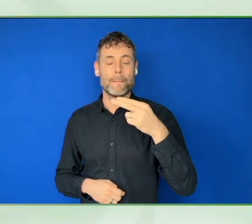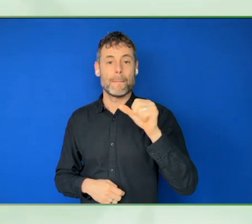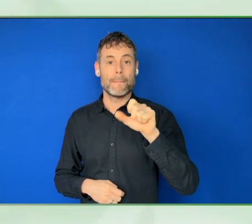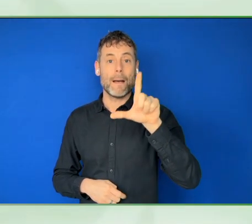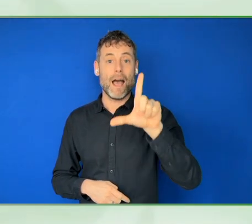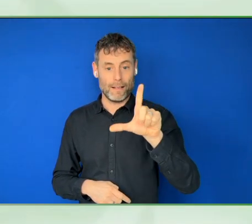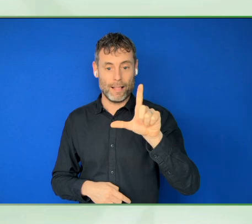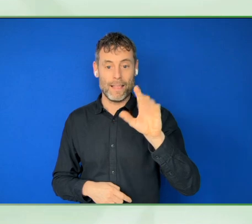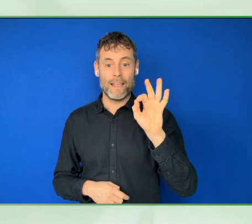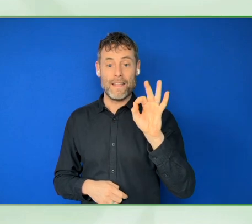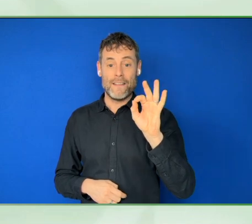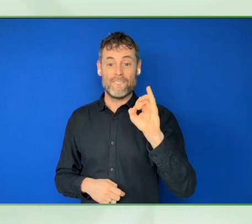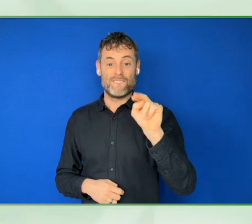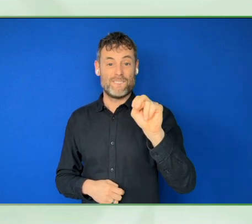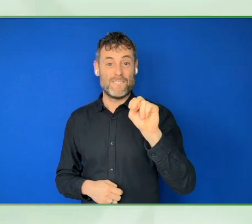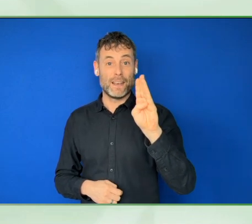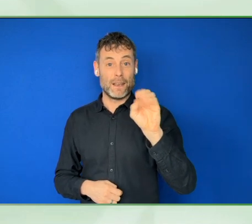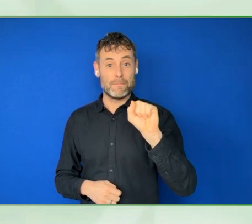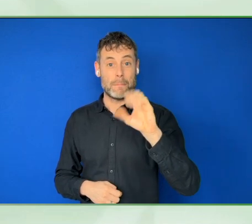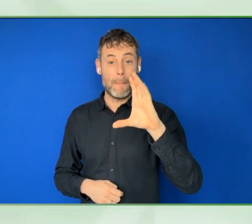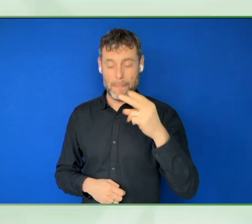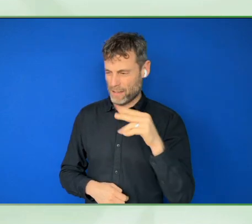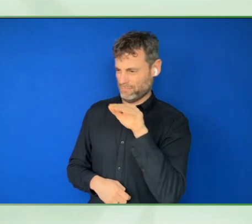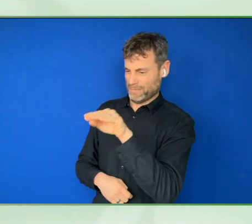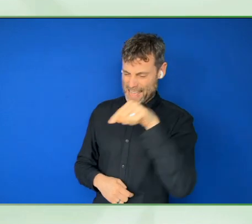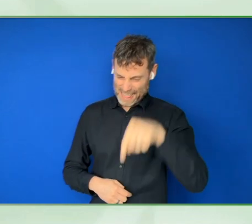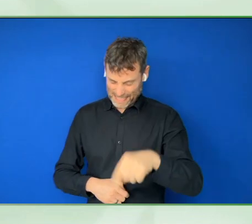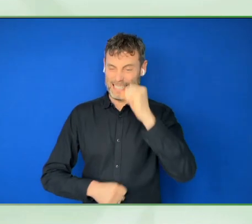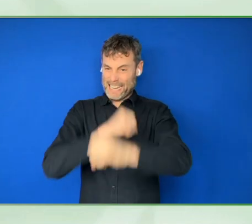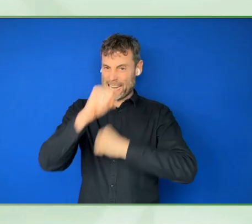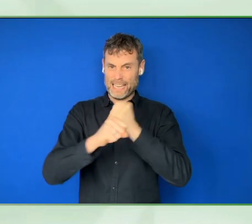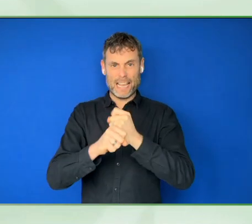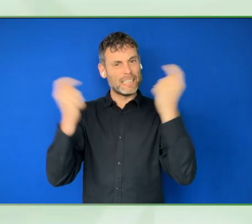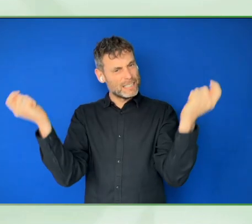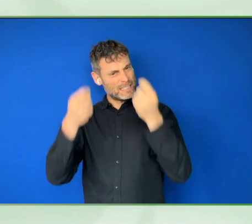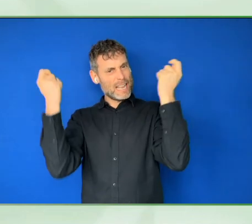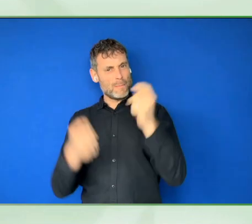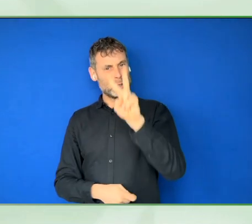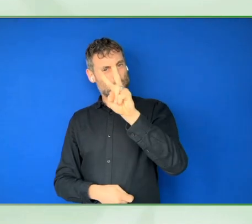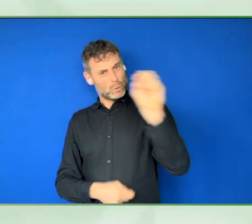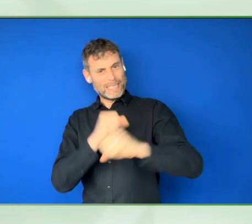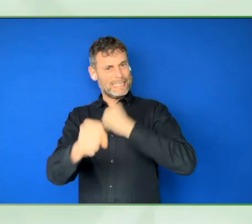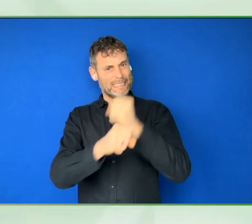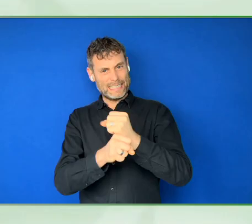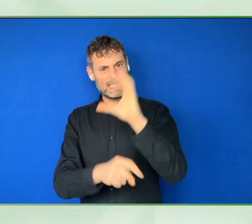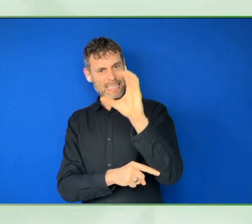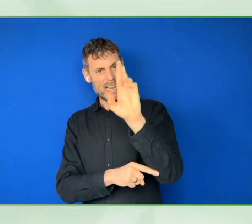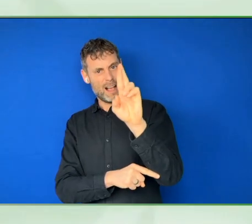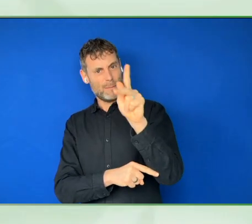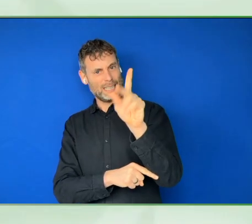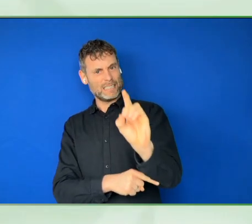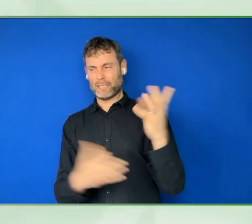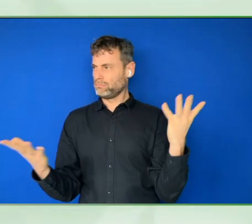with Disability. Where's the celebration? Where's the champagne? Thank you. Whoever's at the back there, I appreciate